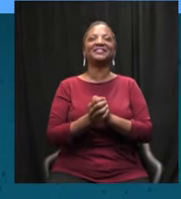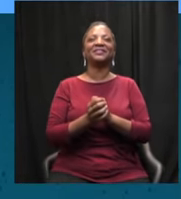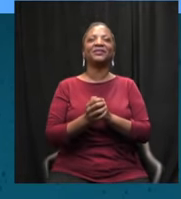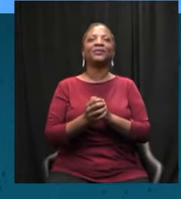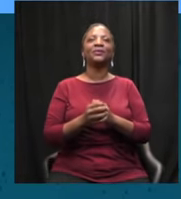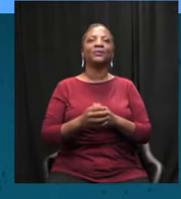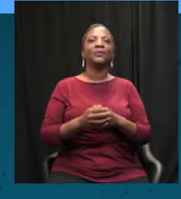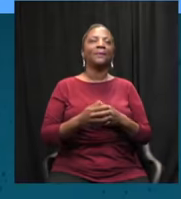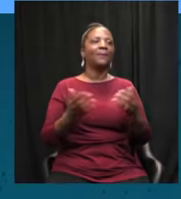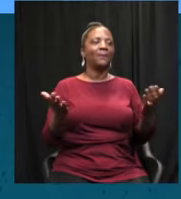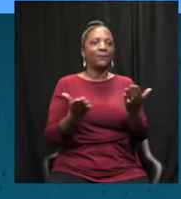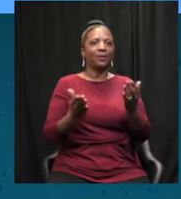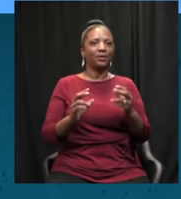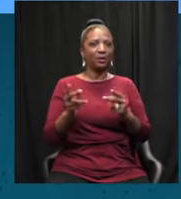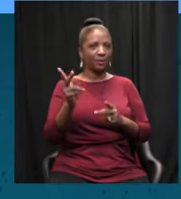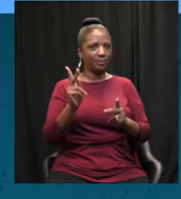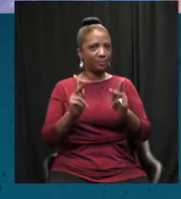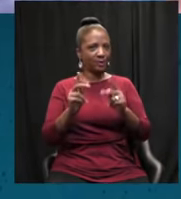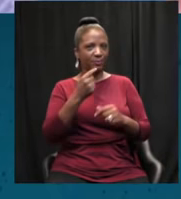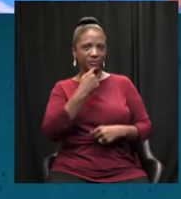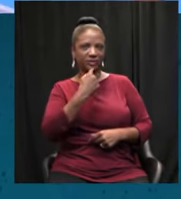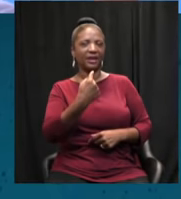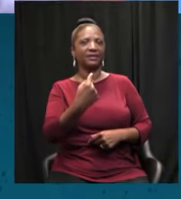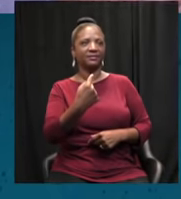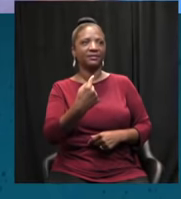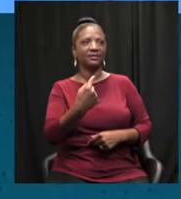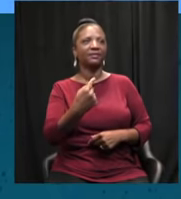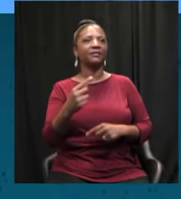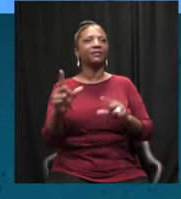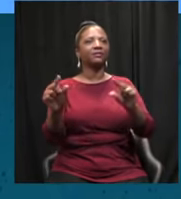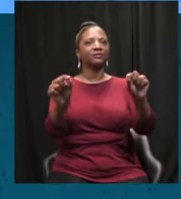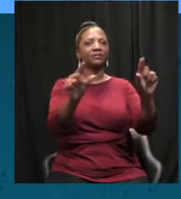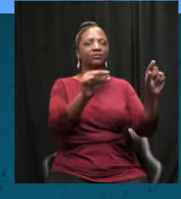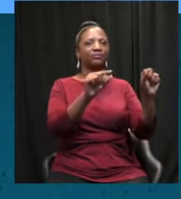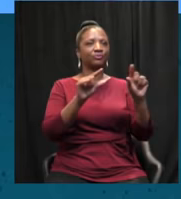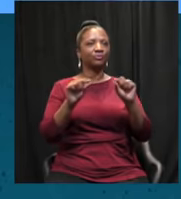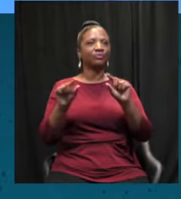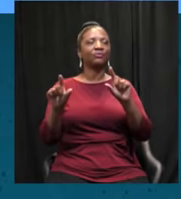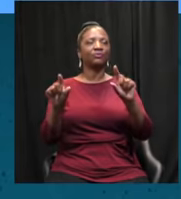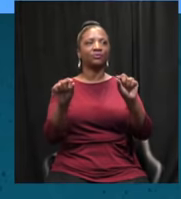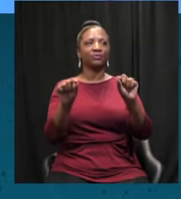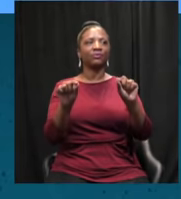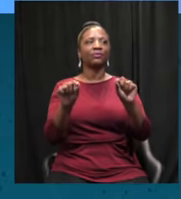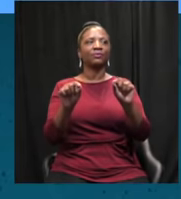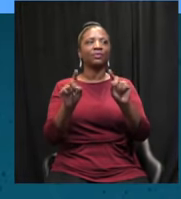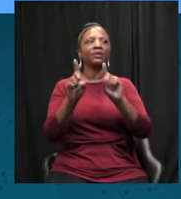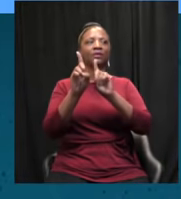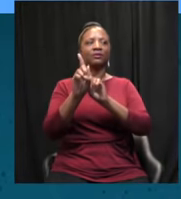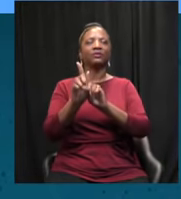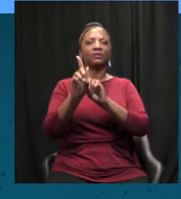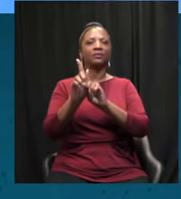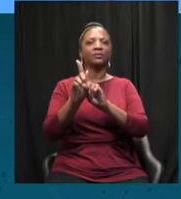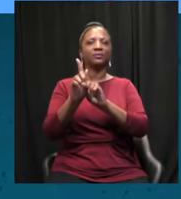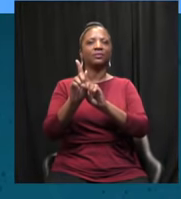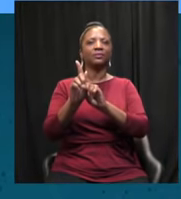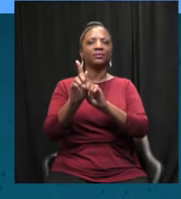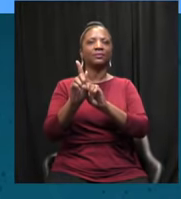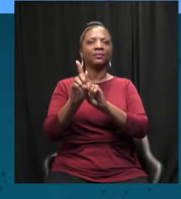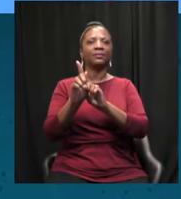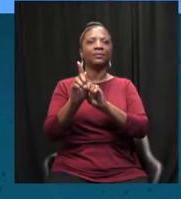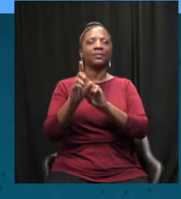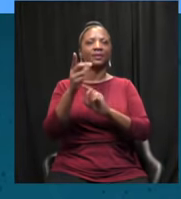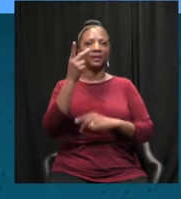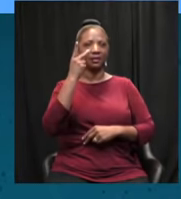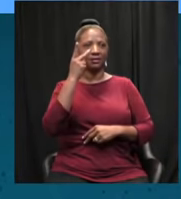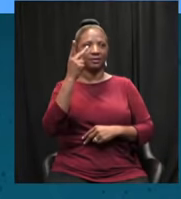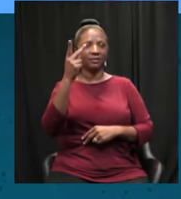What is the word on the street? And the disciples, they're not afraid. They check their social media accounts. They check the